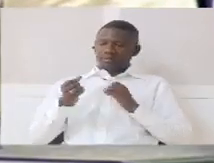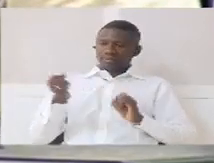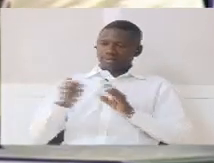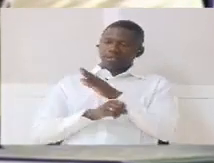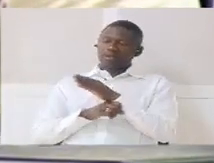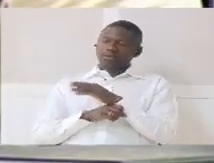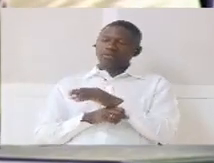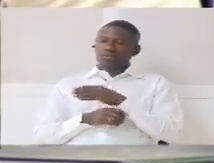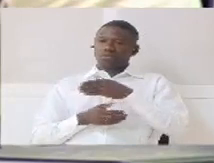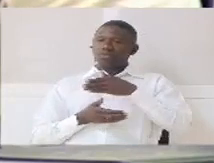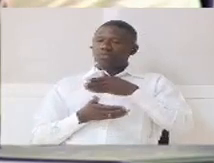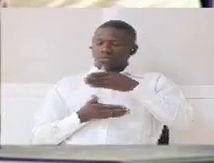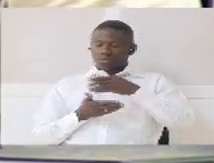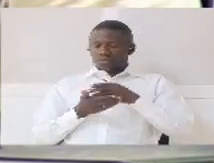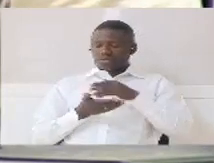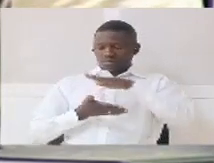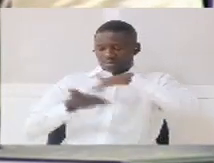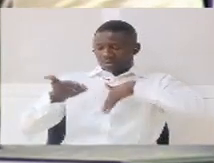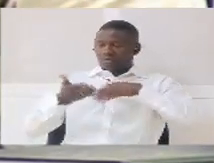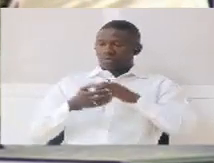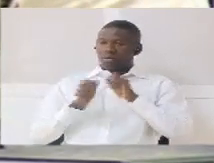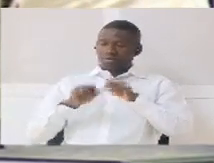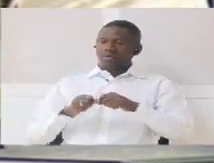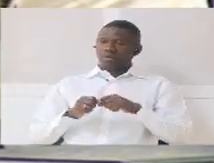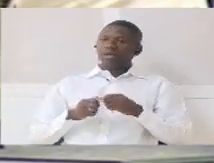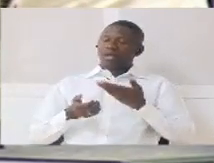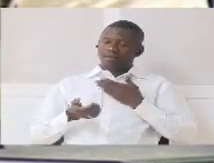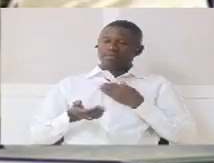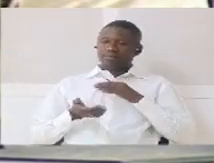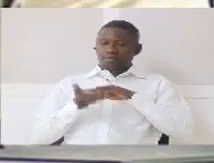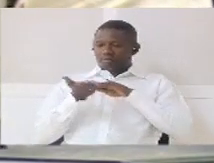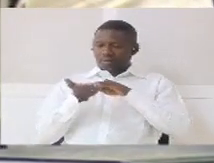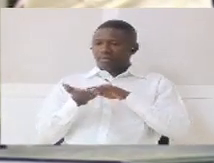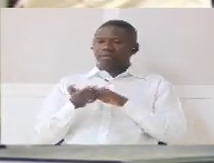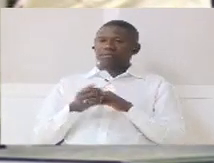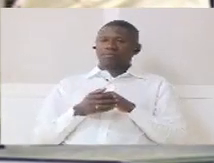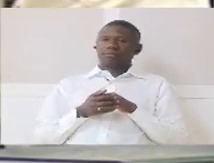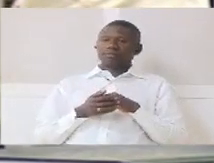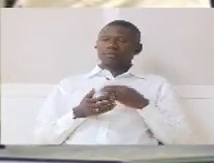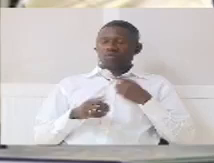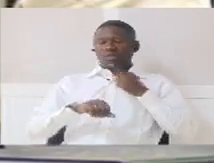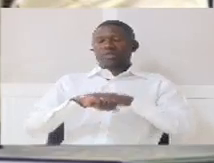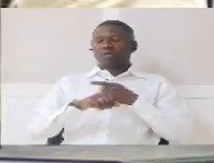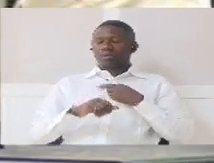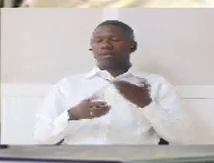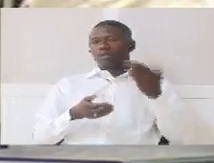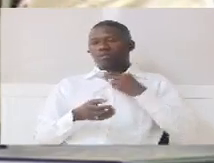those addresses so that they will be able to get medicine. There was a time they came to